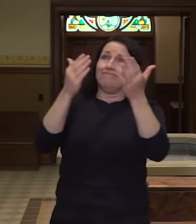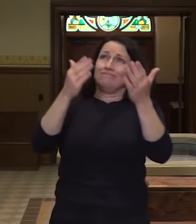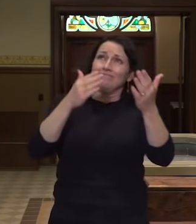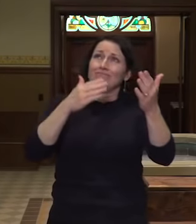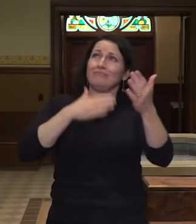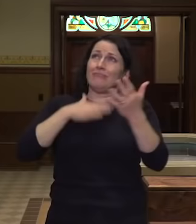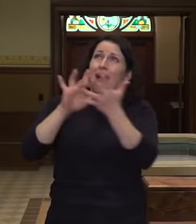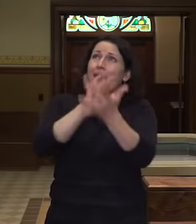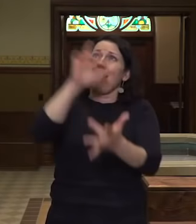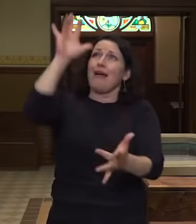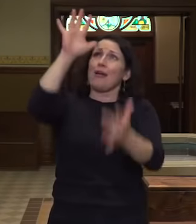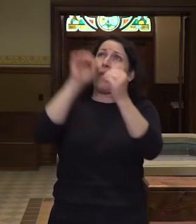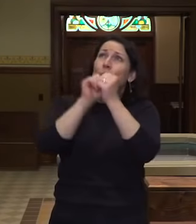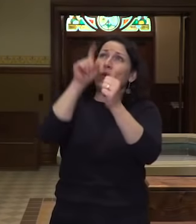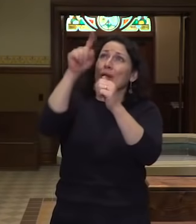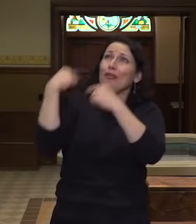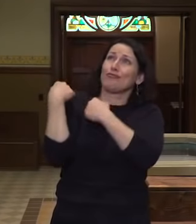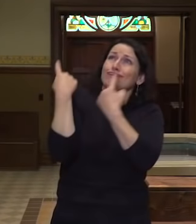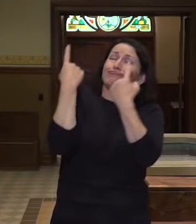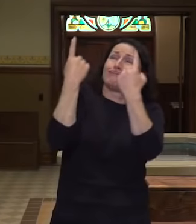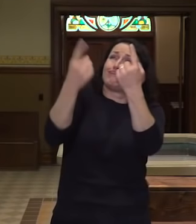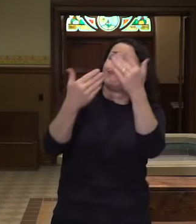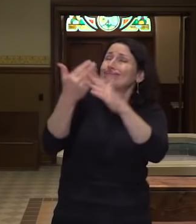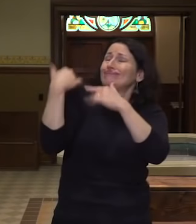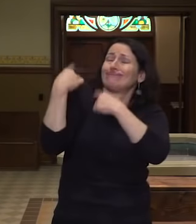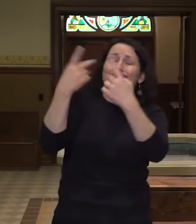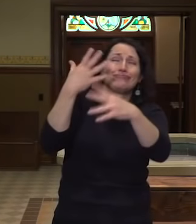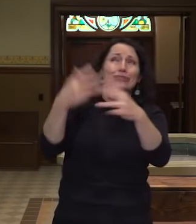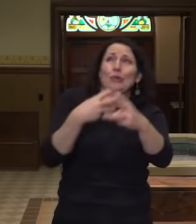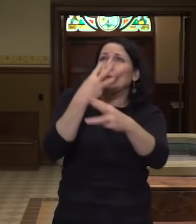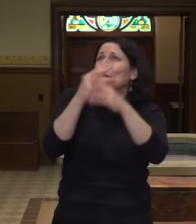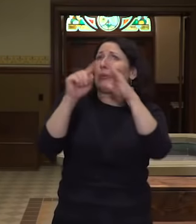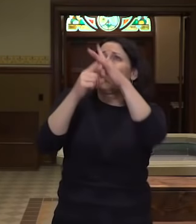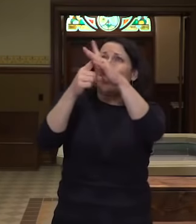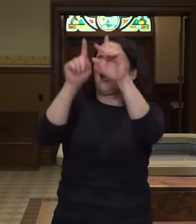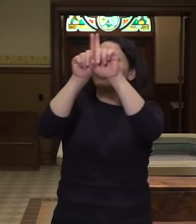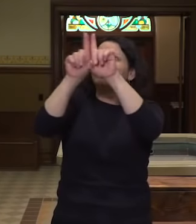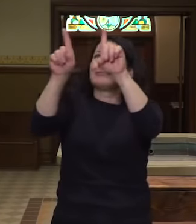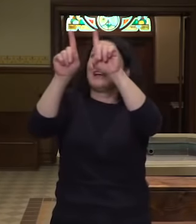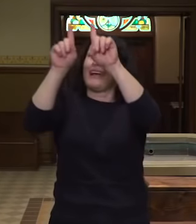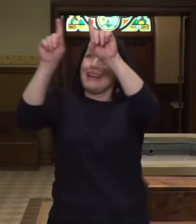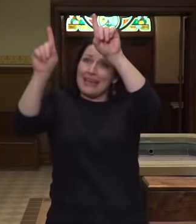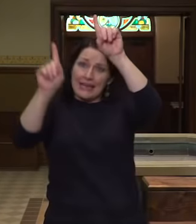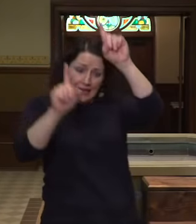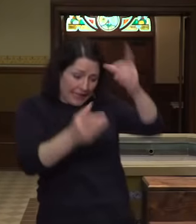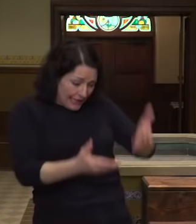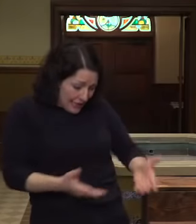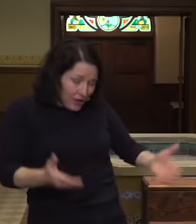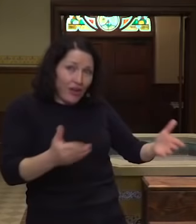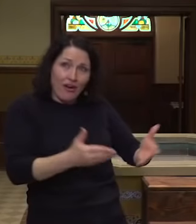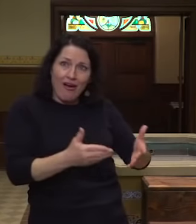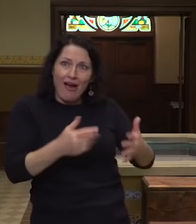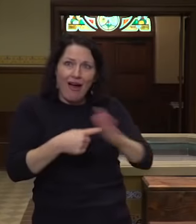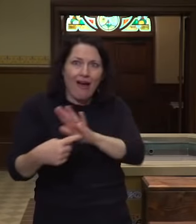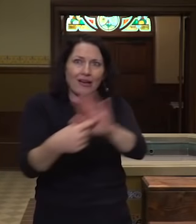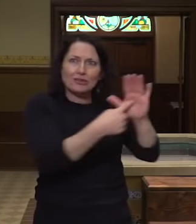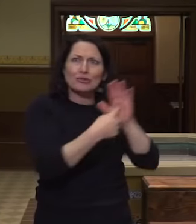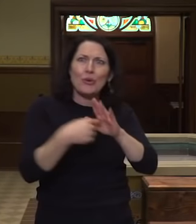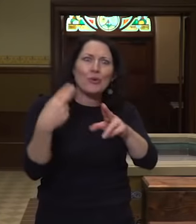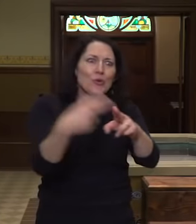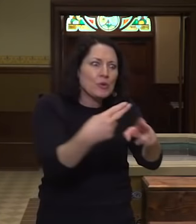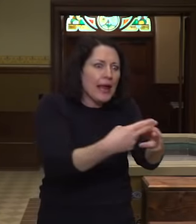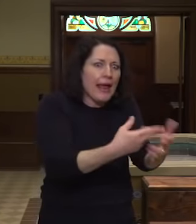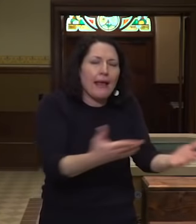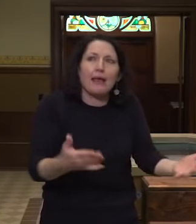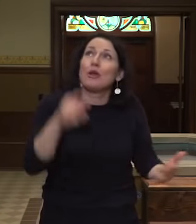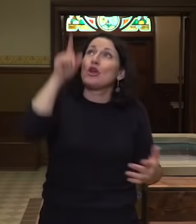had with you before the world began. I revealed your name to those whom you gave me out